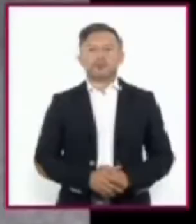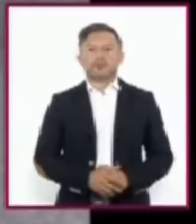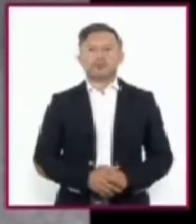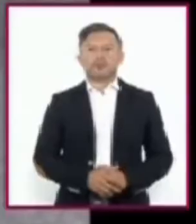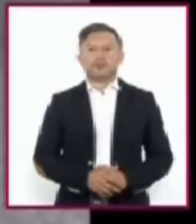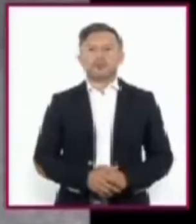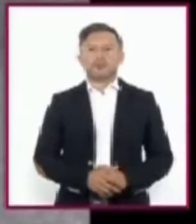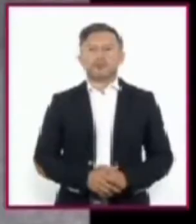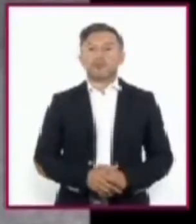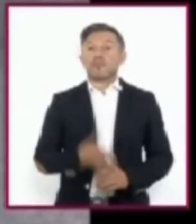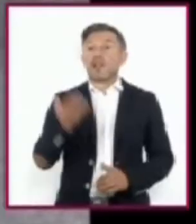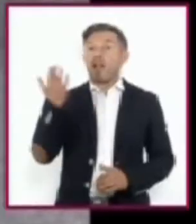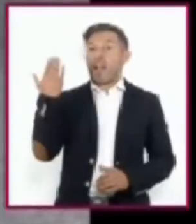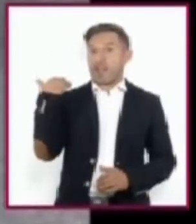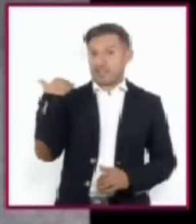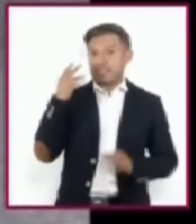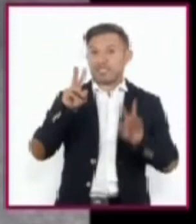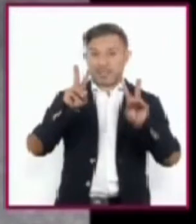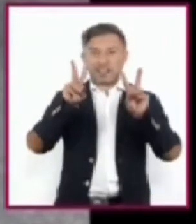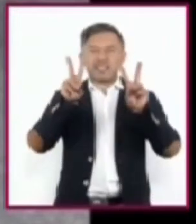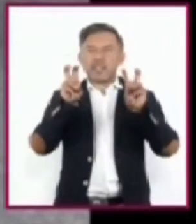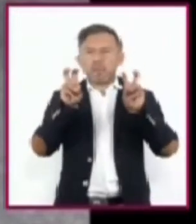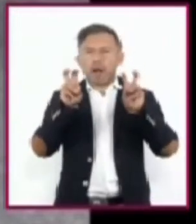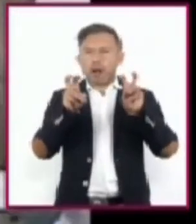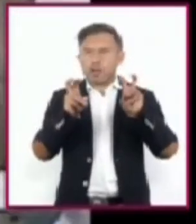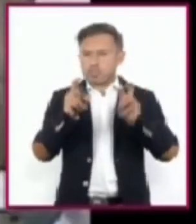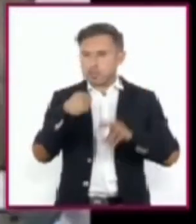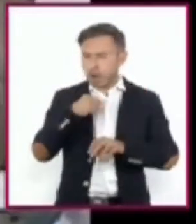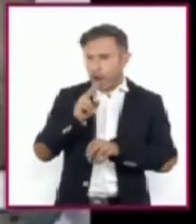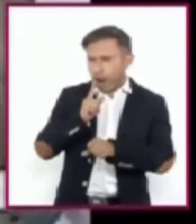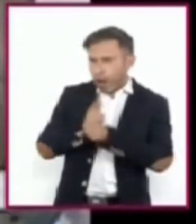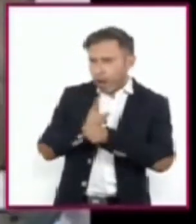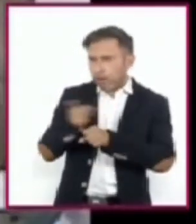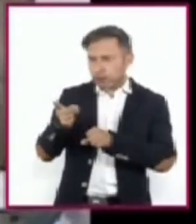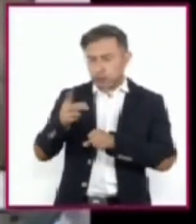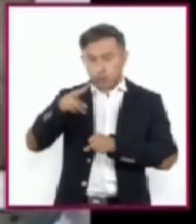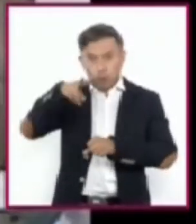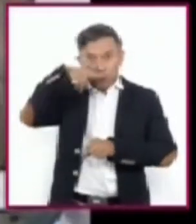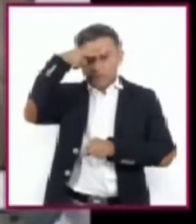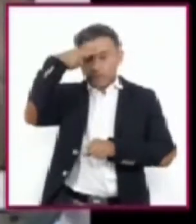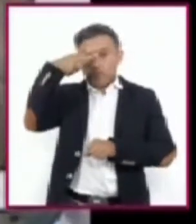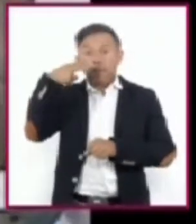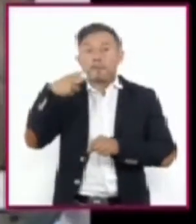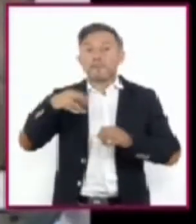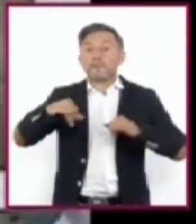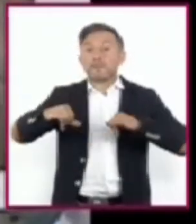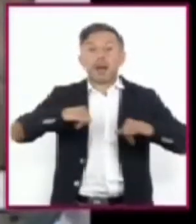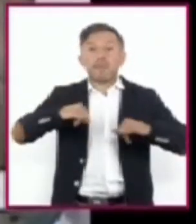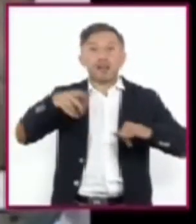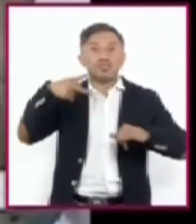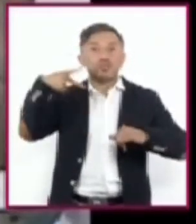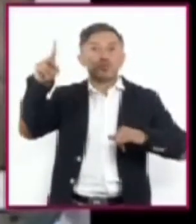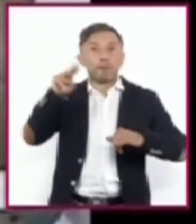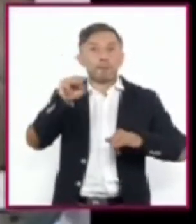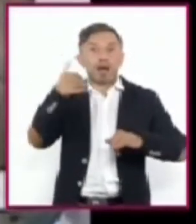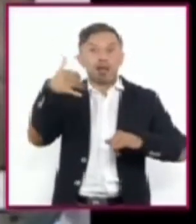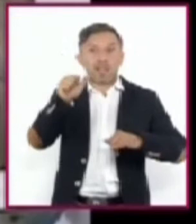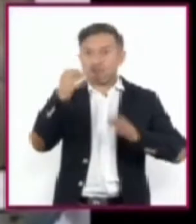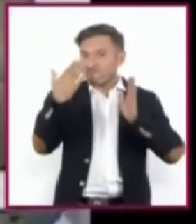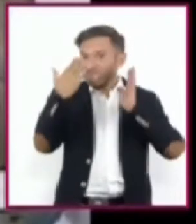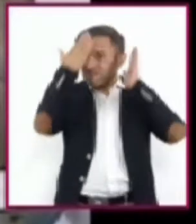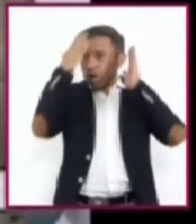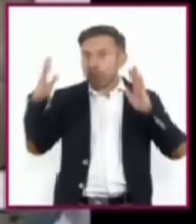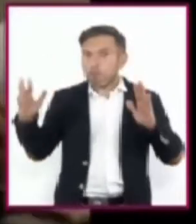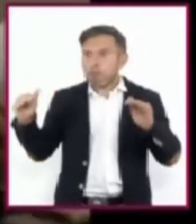En el capítulo anterior presenciamos una confusión. El mapa del Palacio Maya quedó en manos de los